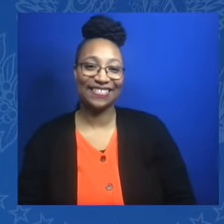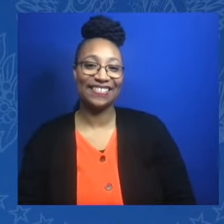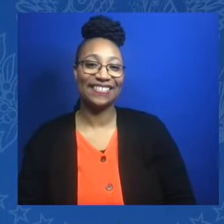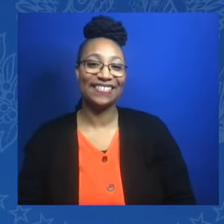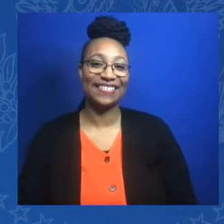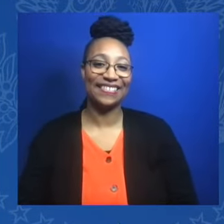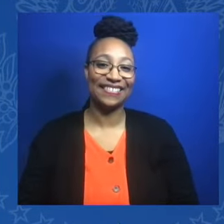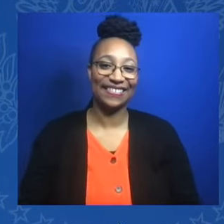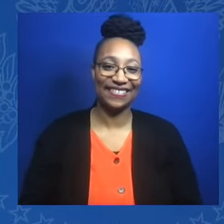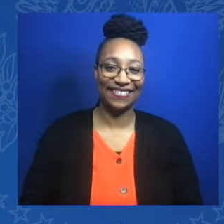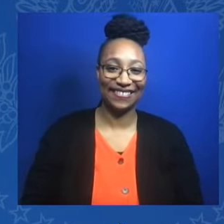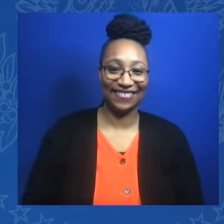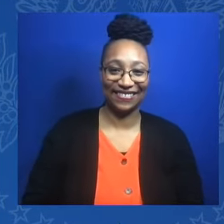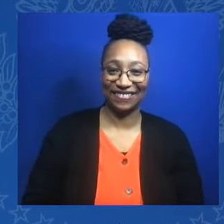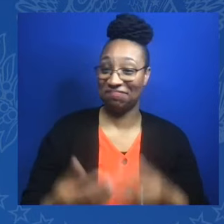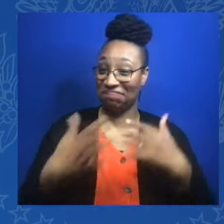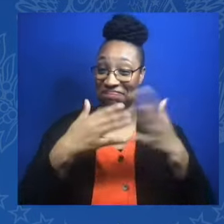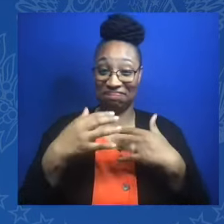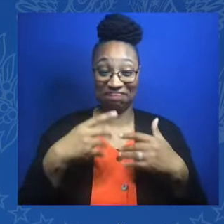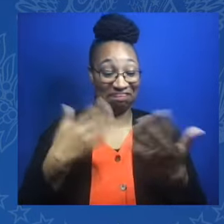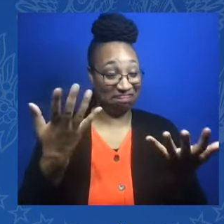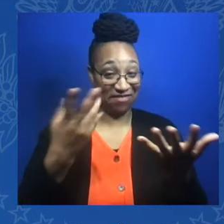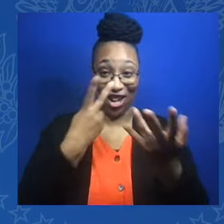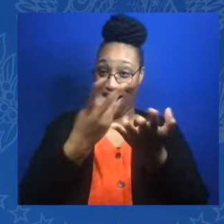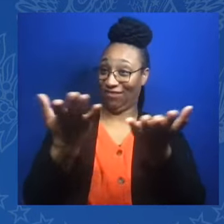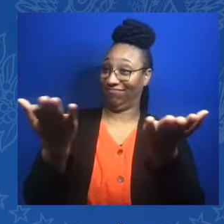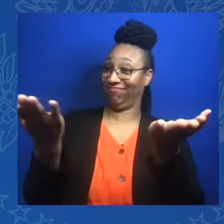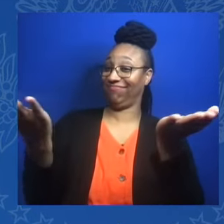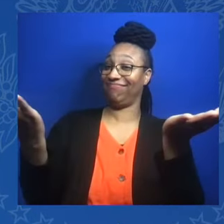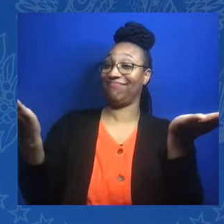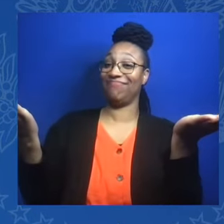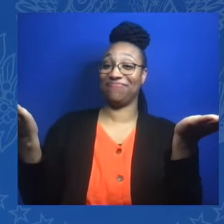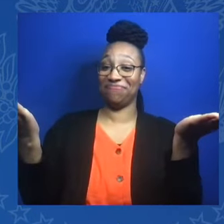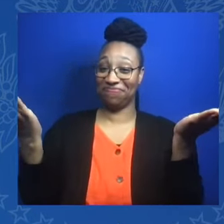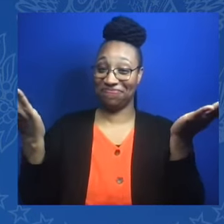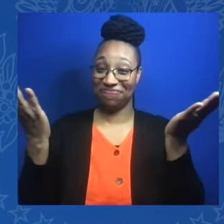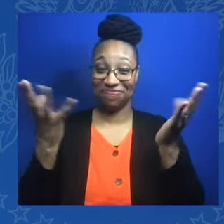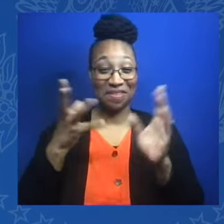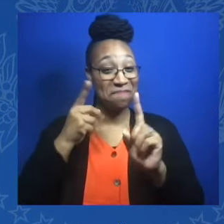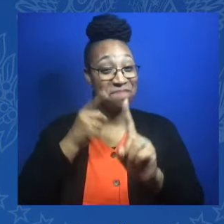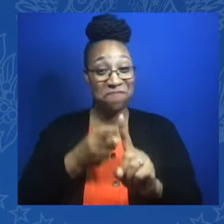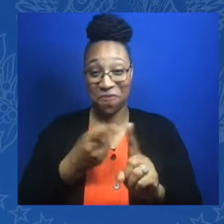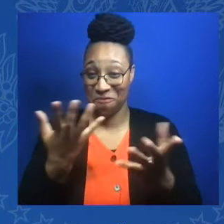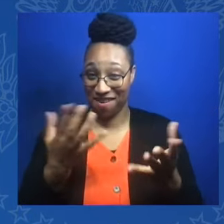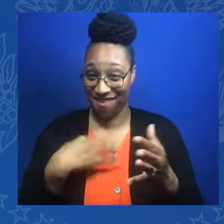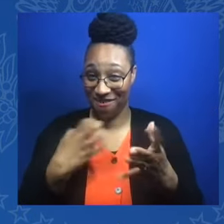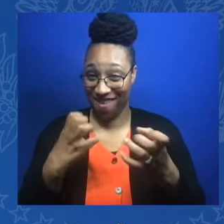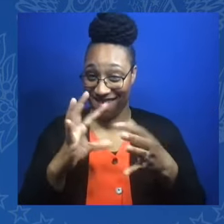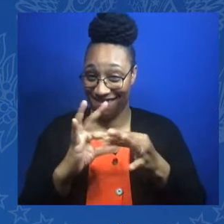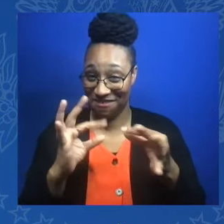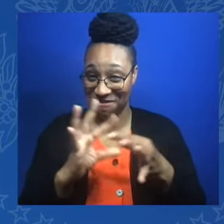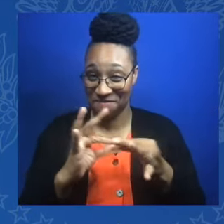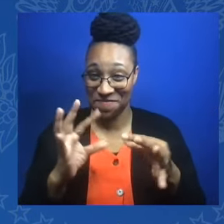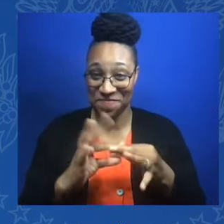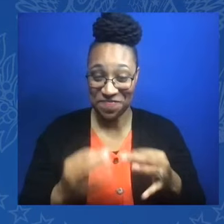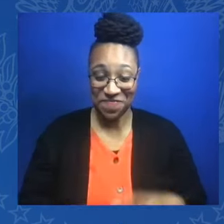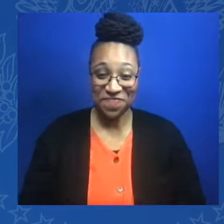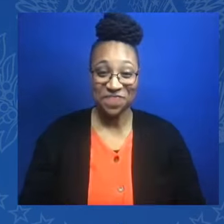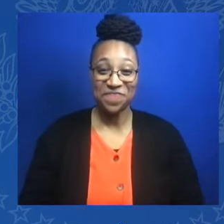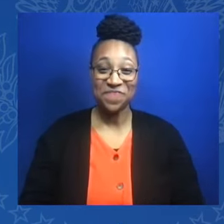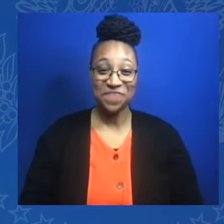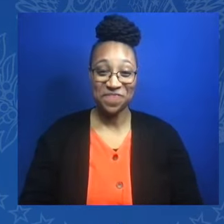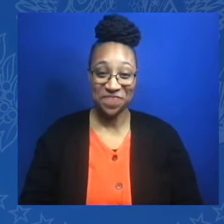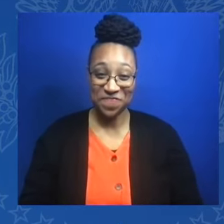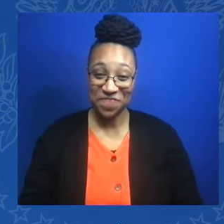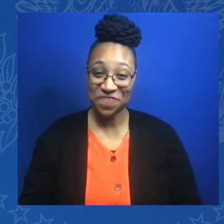We took the lesson from you, because the bottom line is this. We make it easier for historically underrepresented, underserved communities to dream, to create,